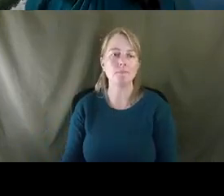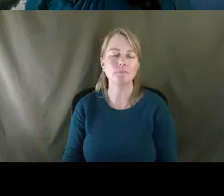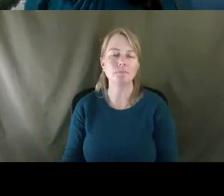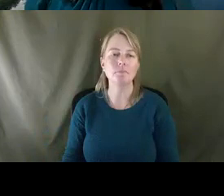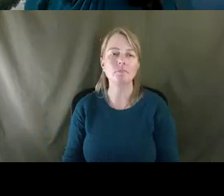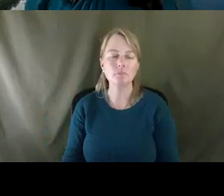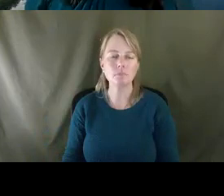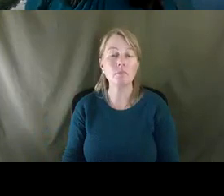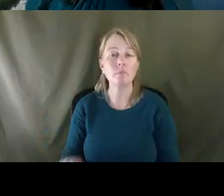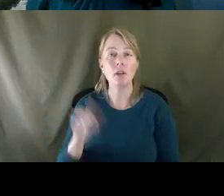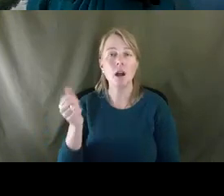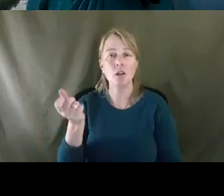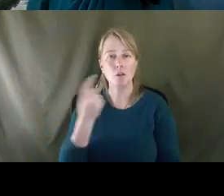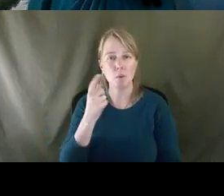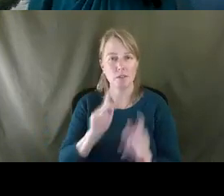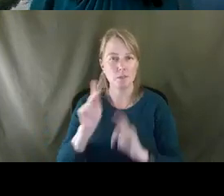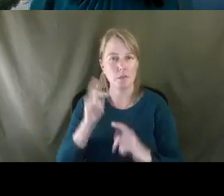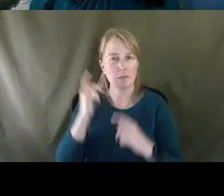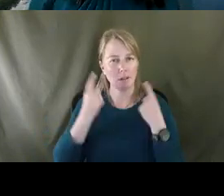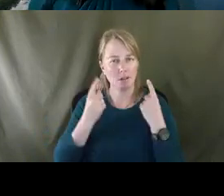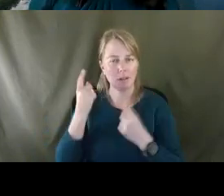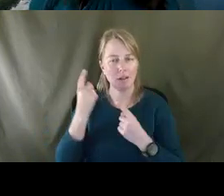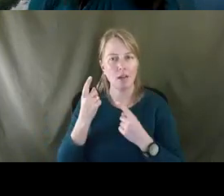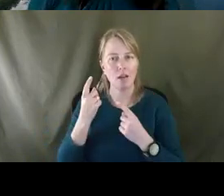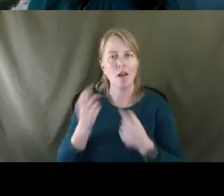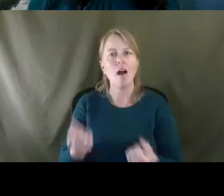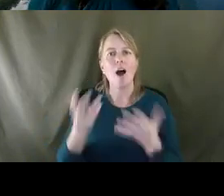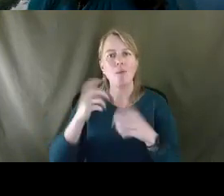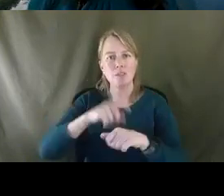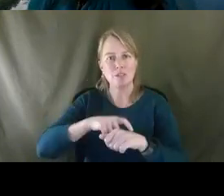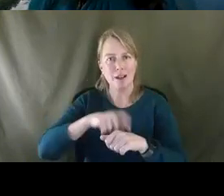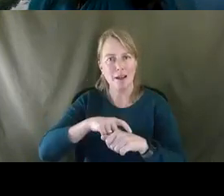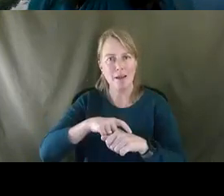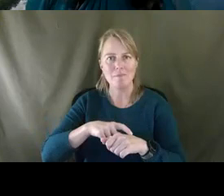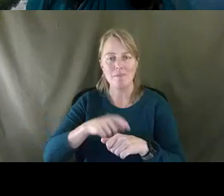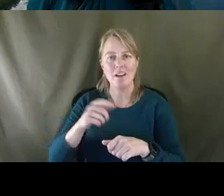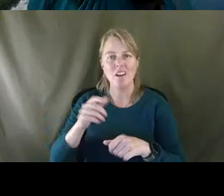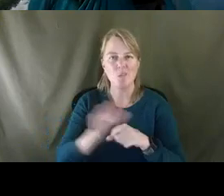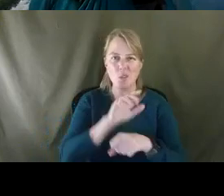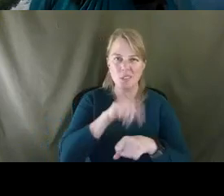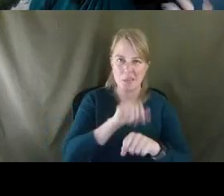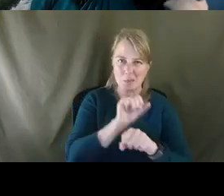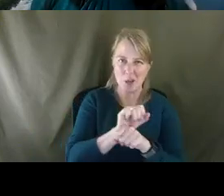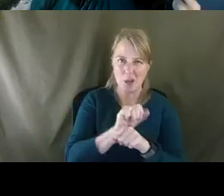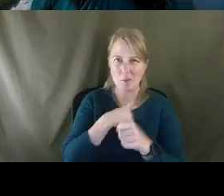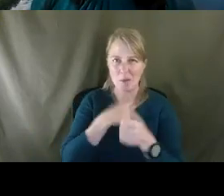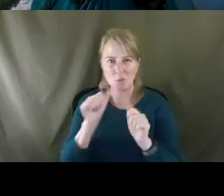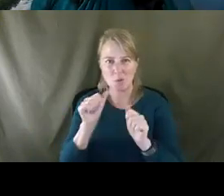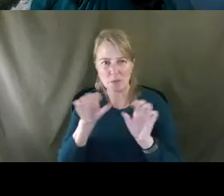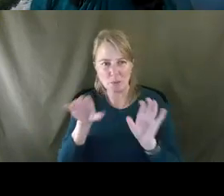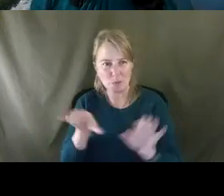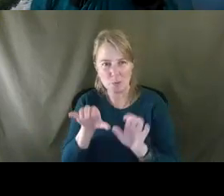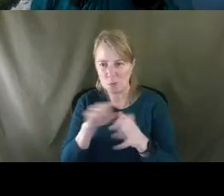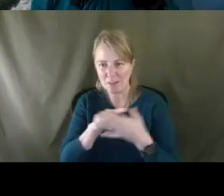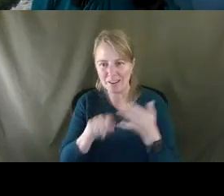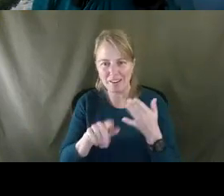So another question I'm often asked is, how much time does this take? You know, I have a full-time job, I'm trying to get all this stuff done. How much